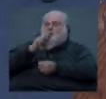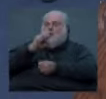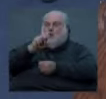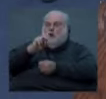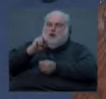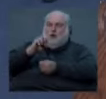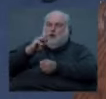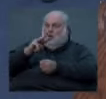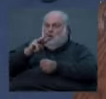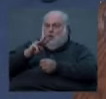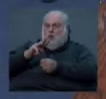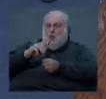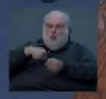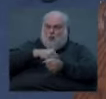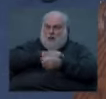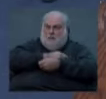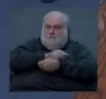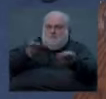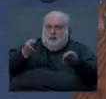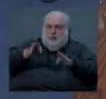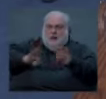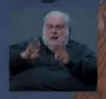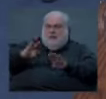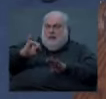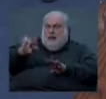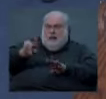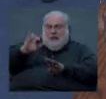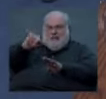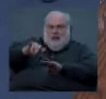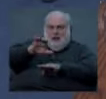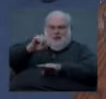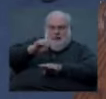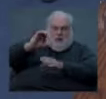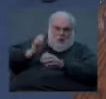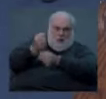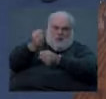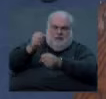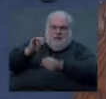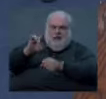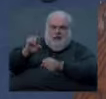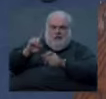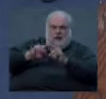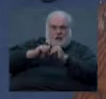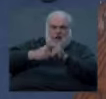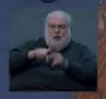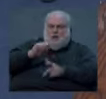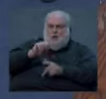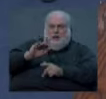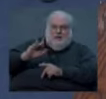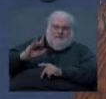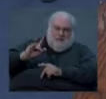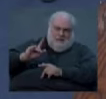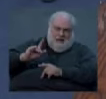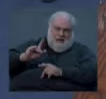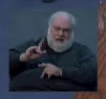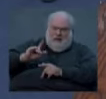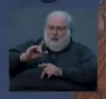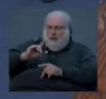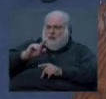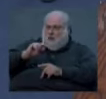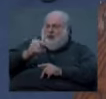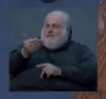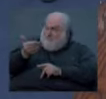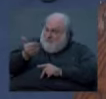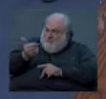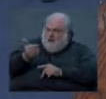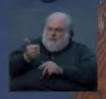bid it out. They want it, and since they've started, it started in 2015, and since they've started, we've been tracking the numbers,